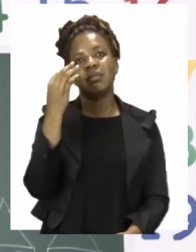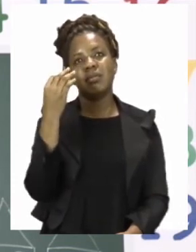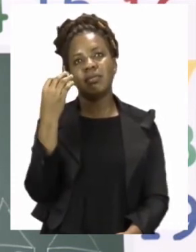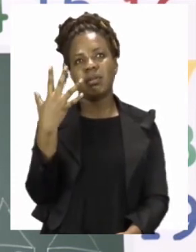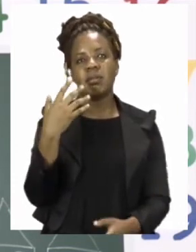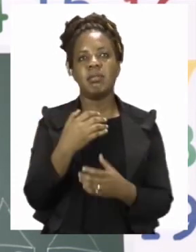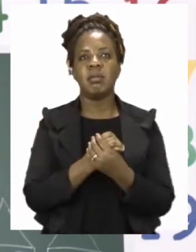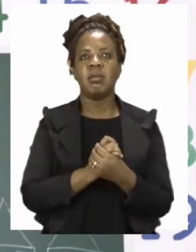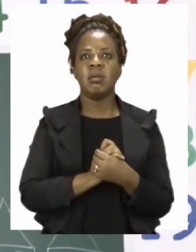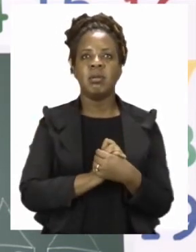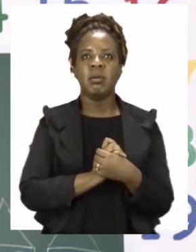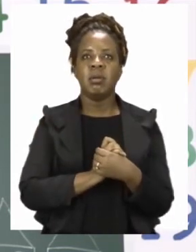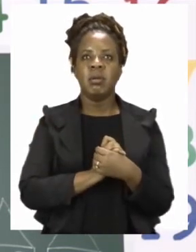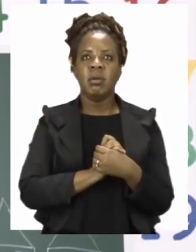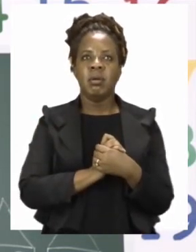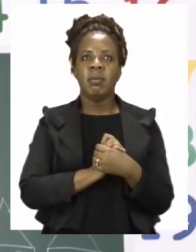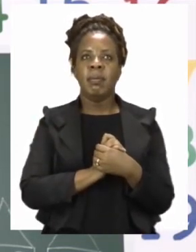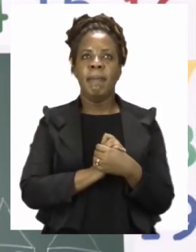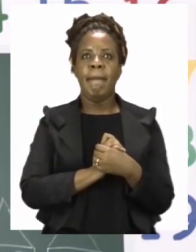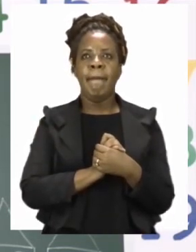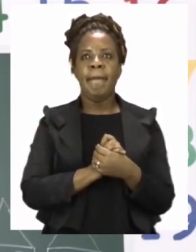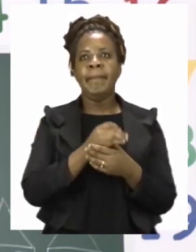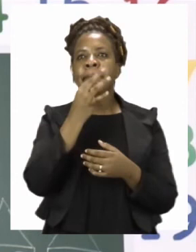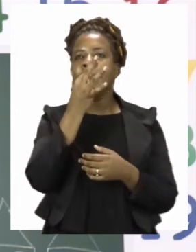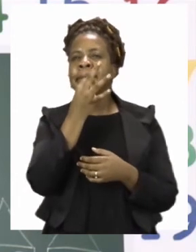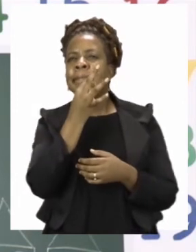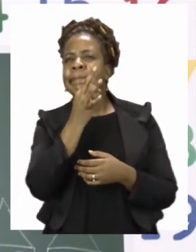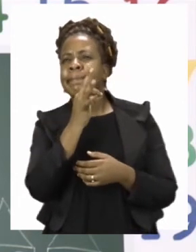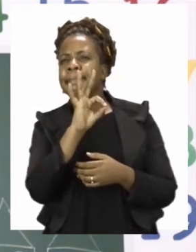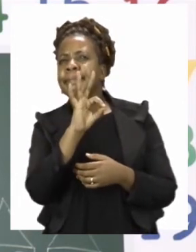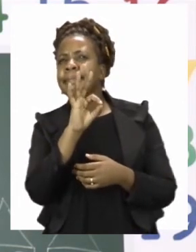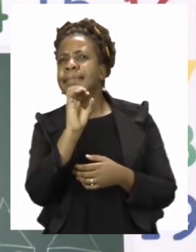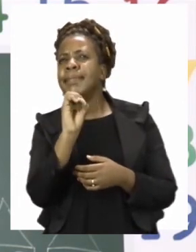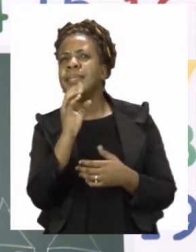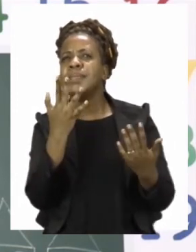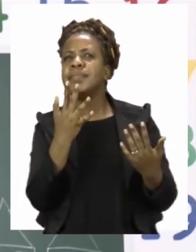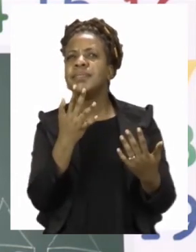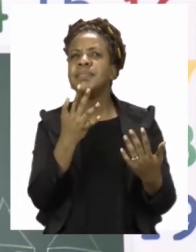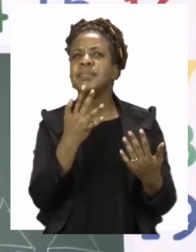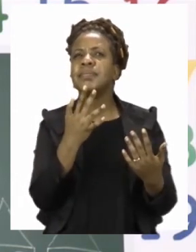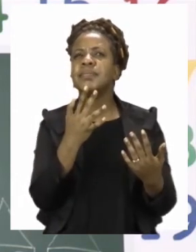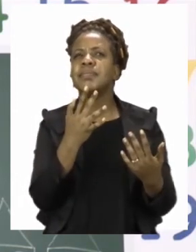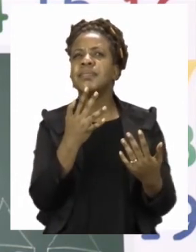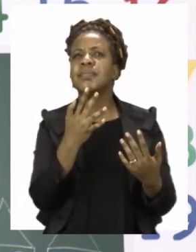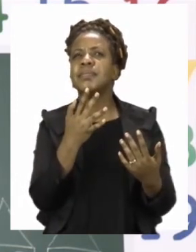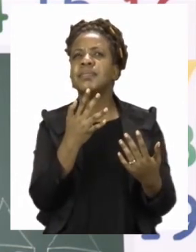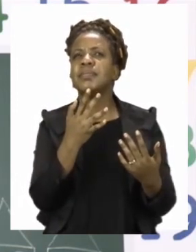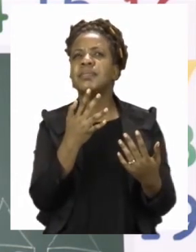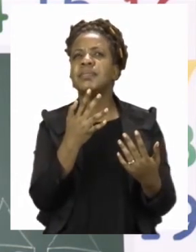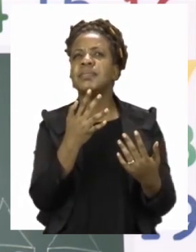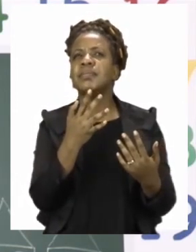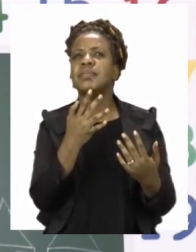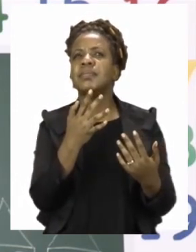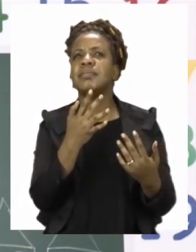44. So that means we are looking at these two houses. So between these two houses is where we